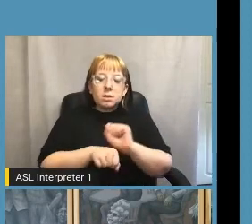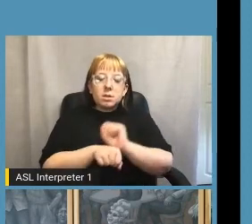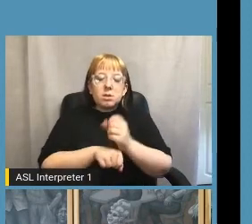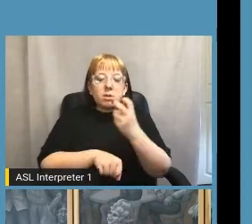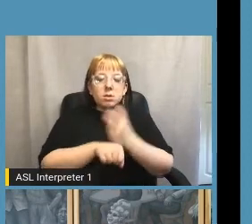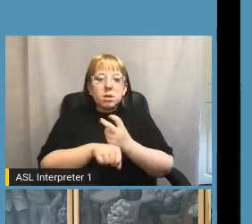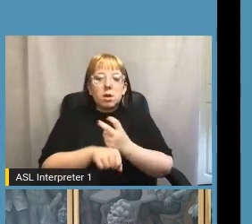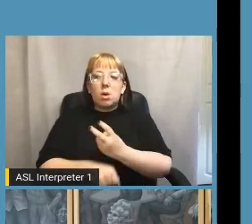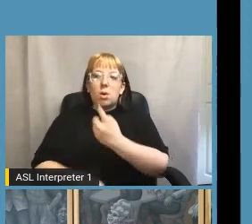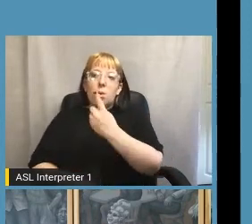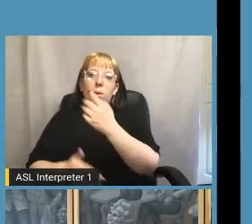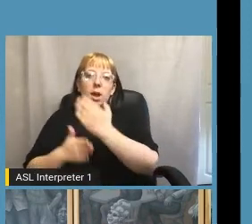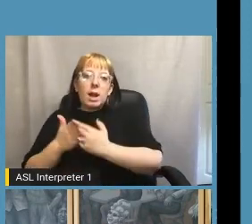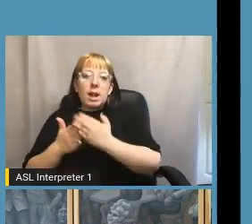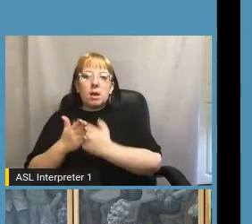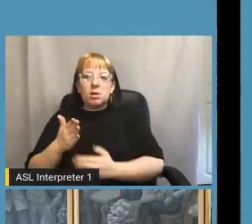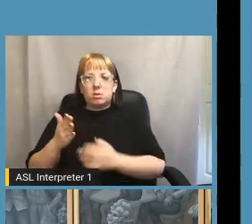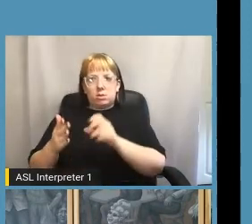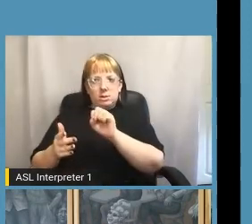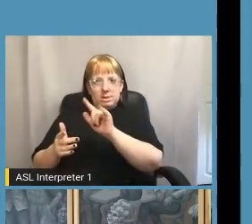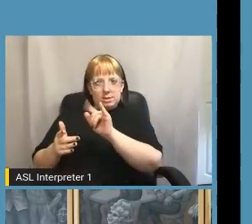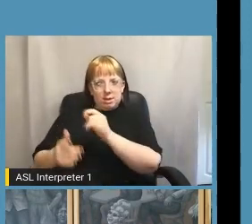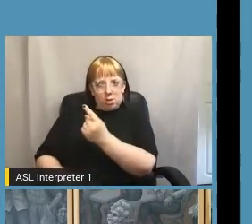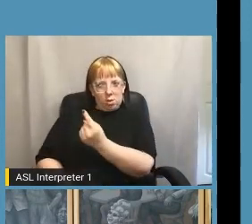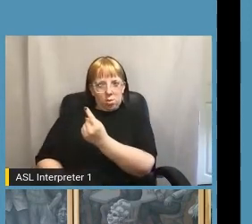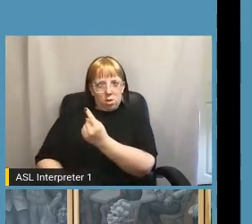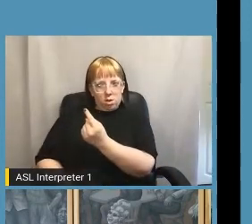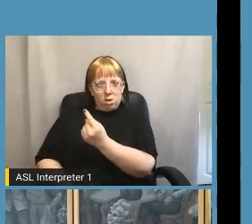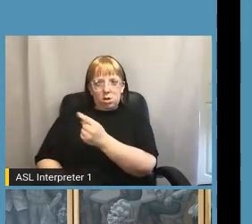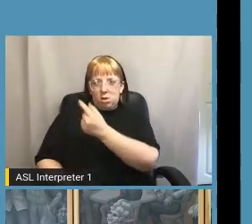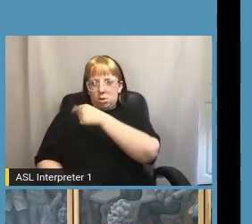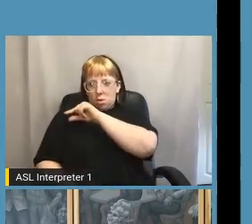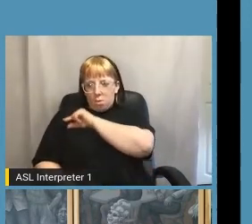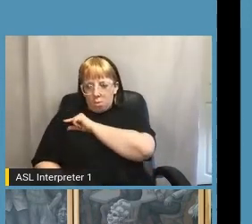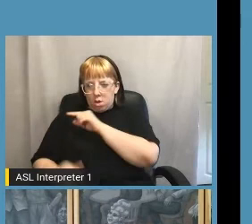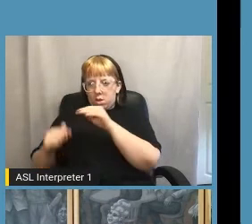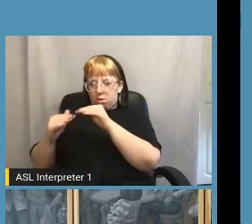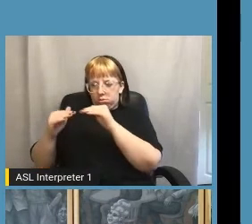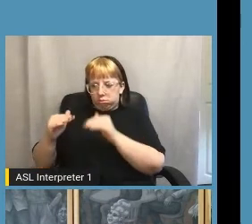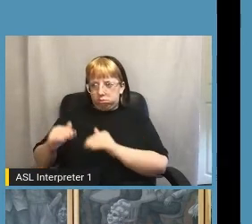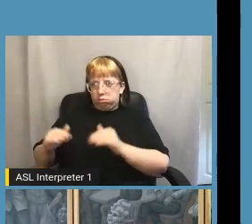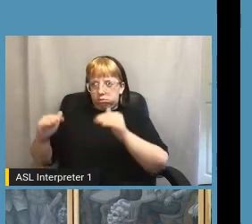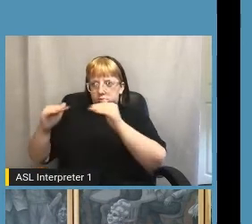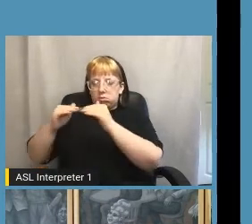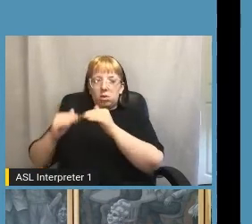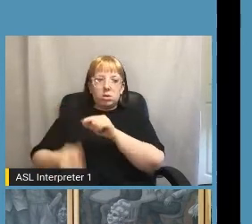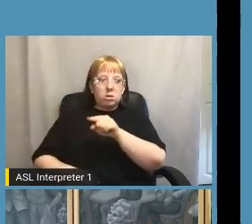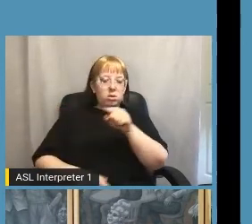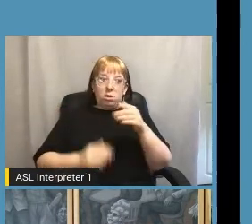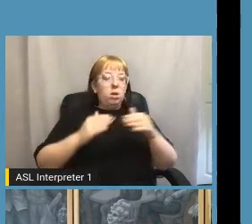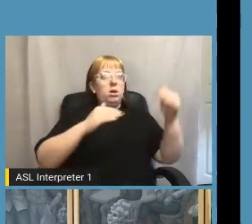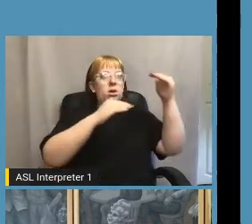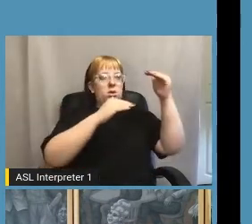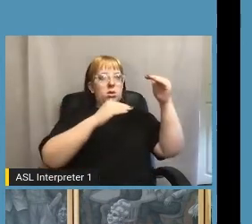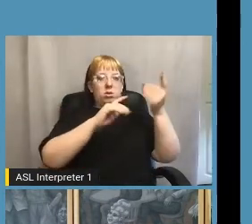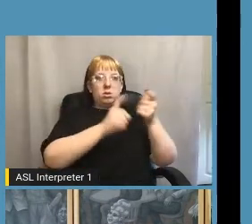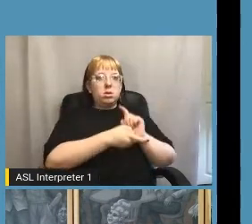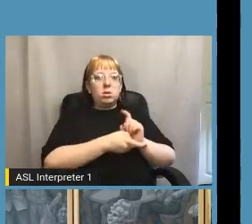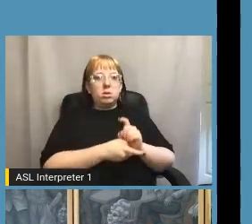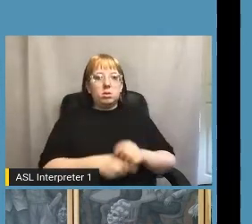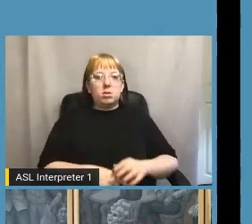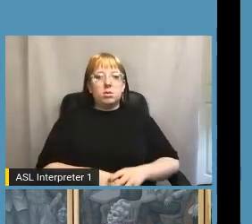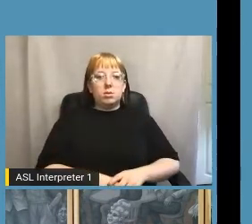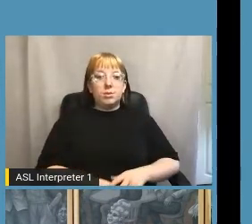episode be of a totally different style, a totally different quality than the other. And we also work hard not to dump